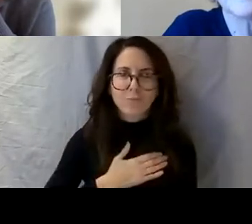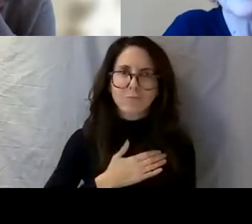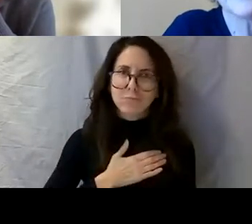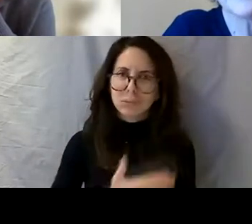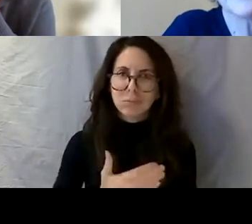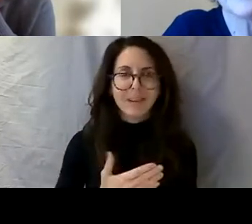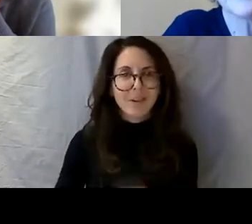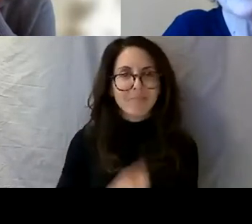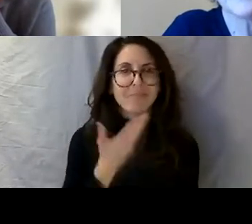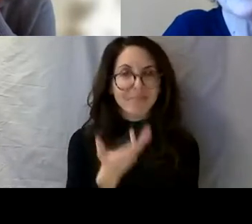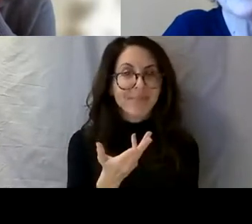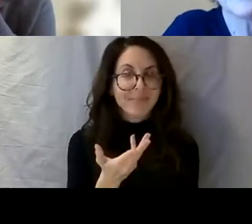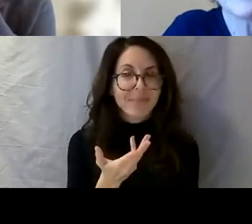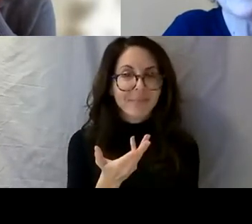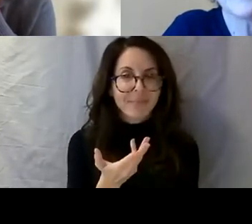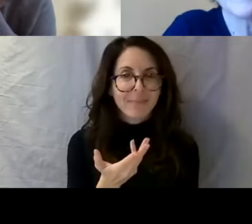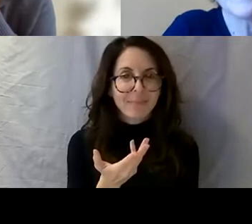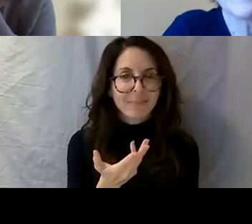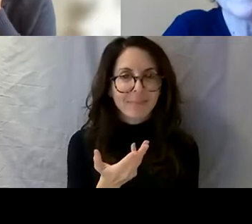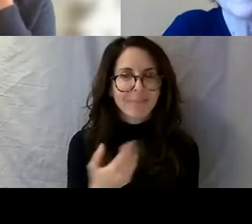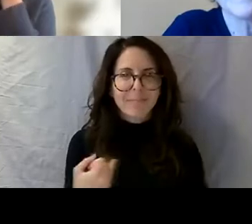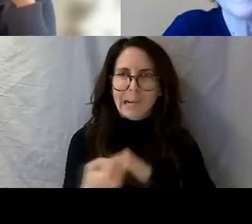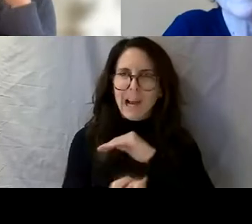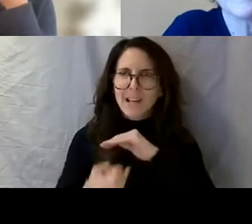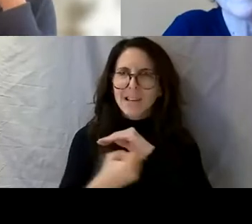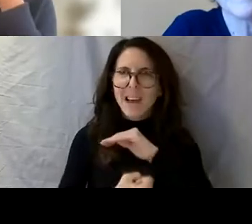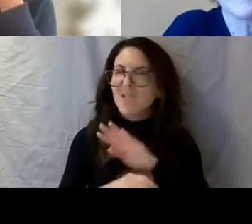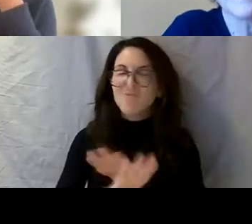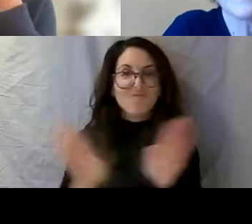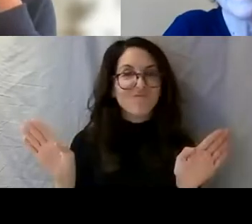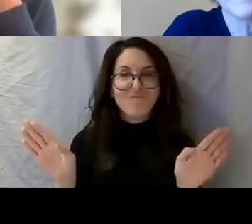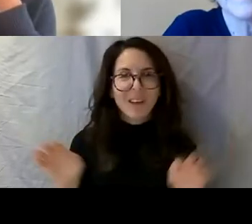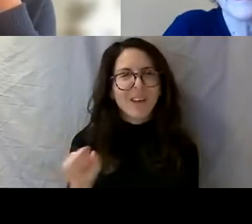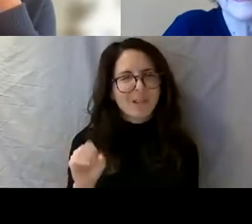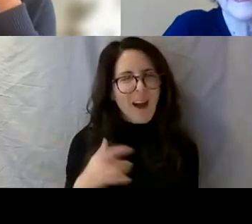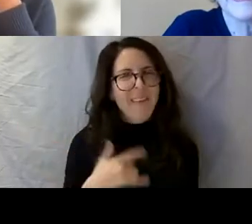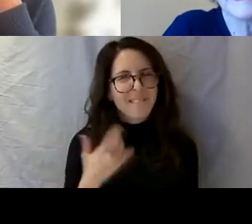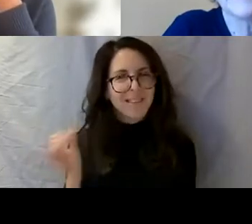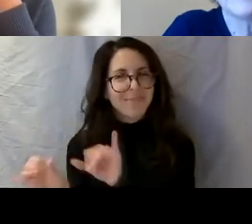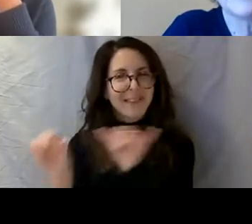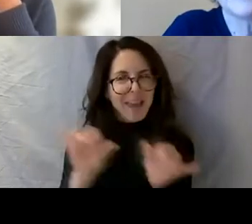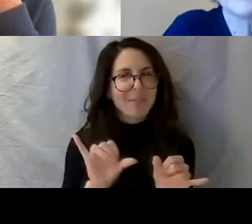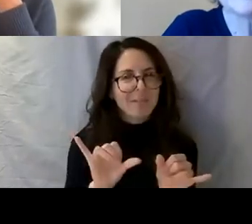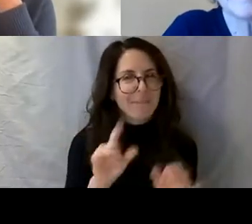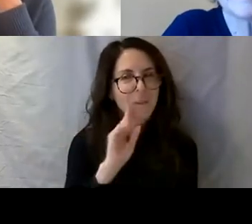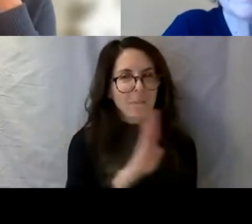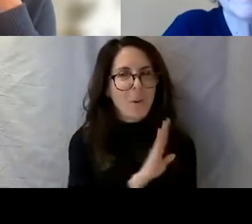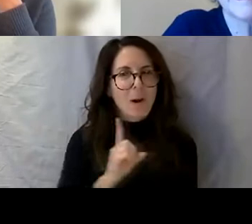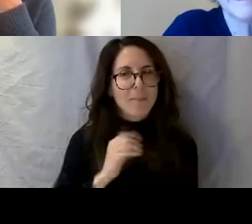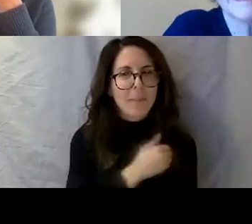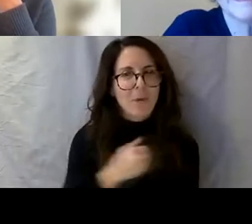other and not feeling alone. And I think maybe board members should do that too.